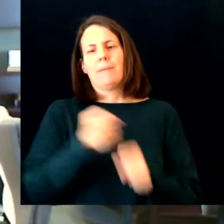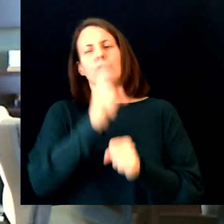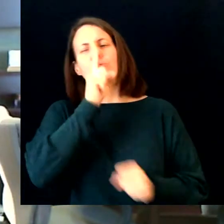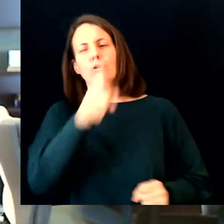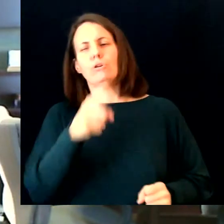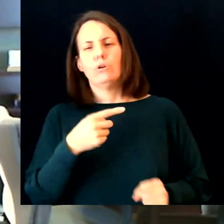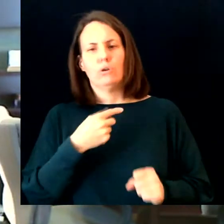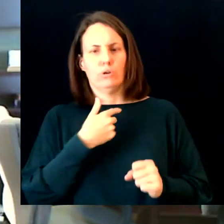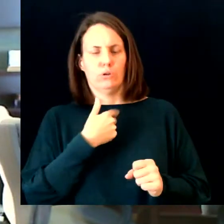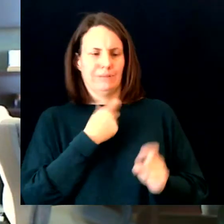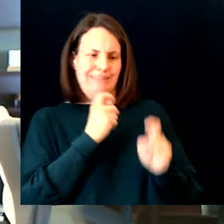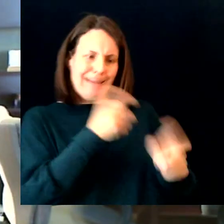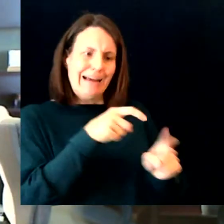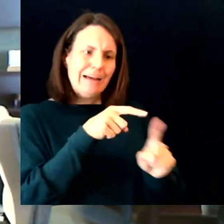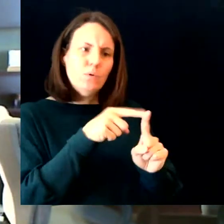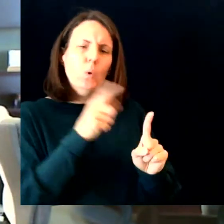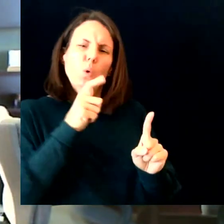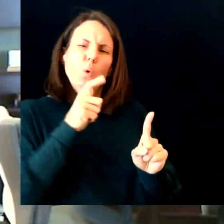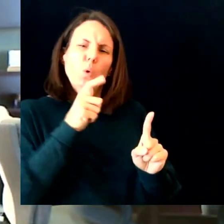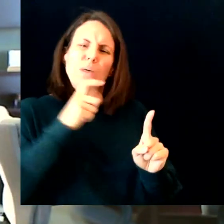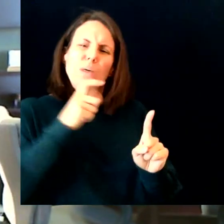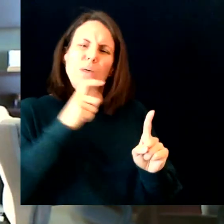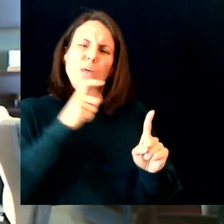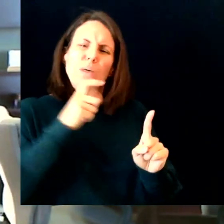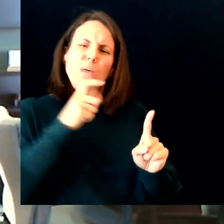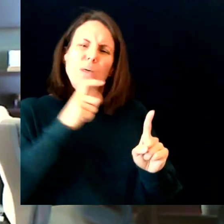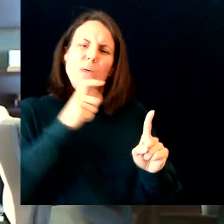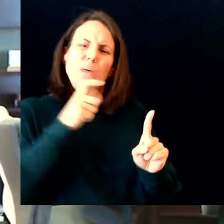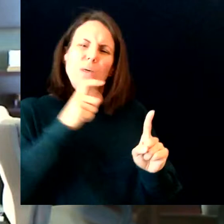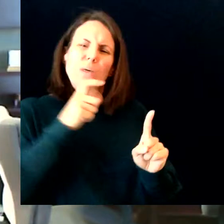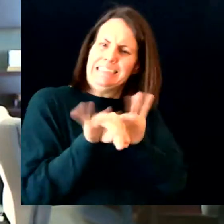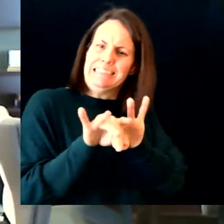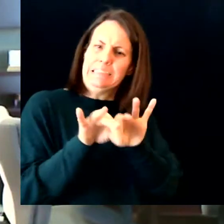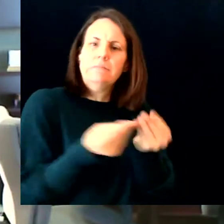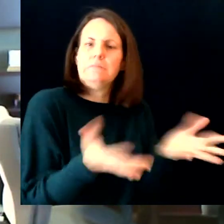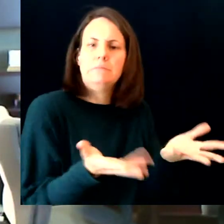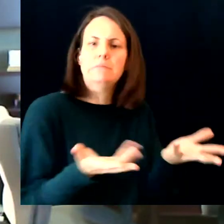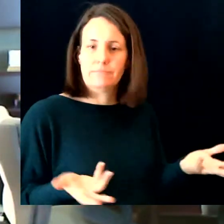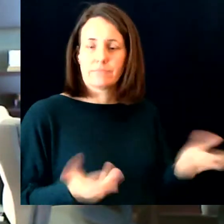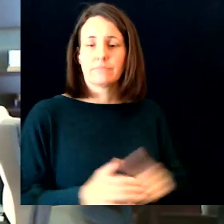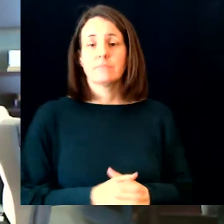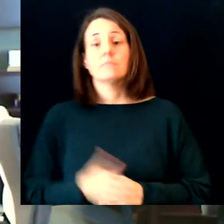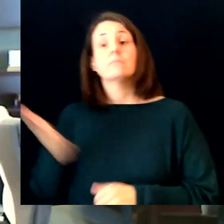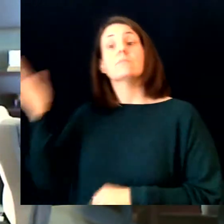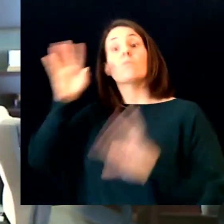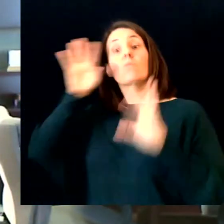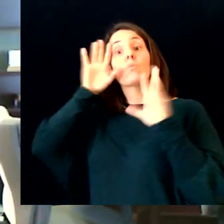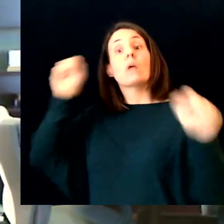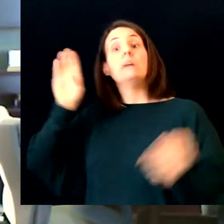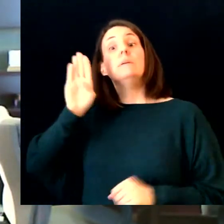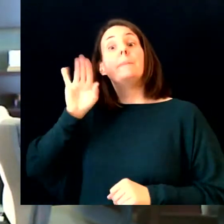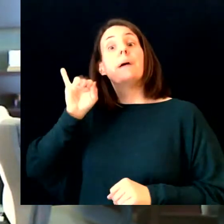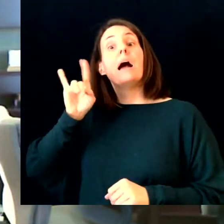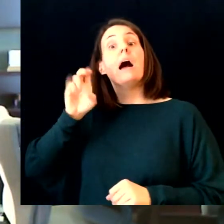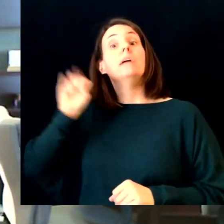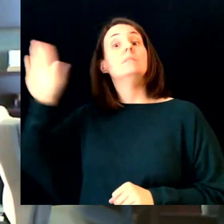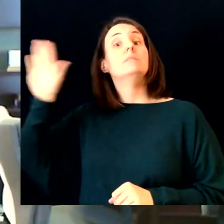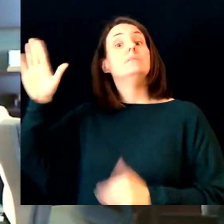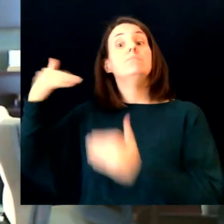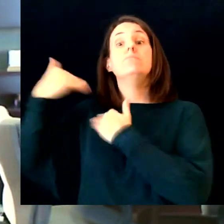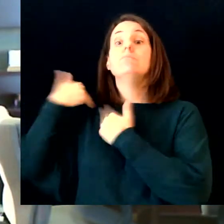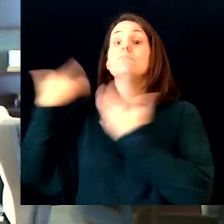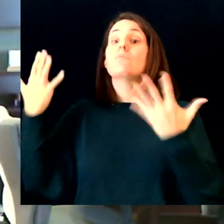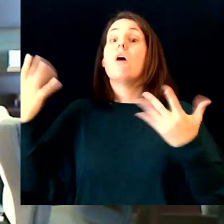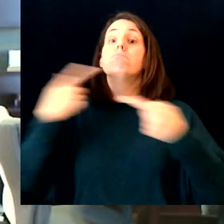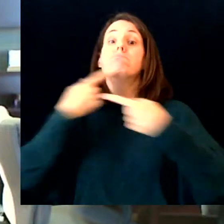the President's administration is making to make N95 masks available to everyone, similar to the efforts to